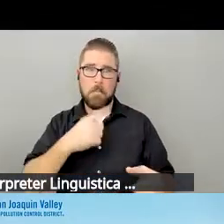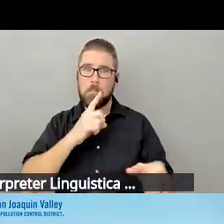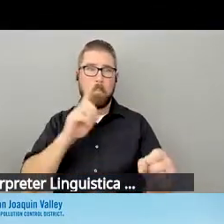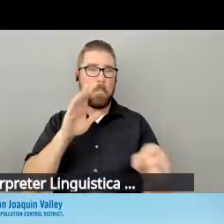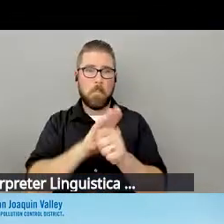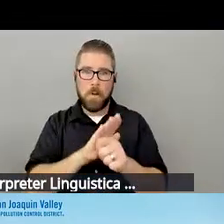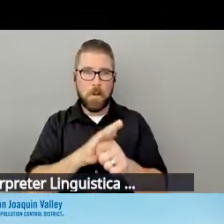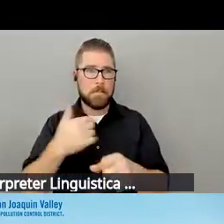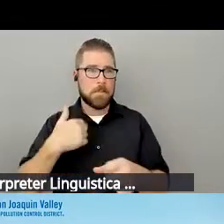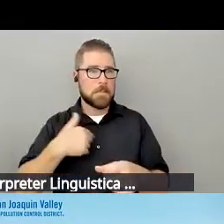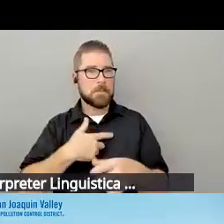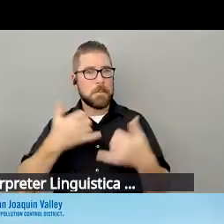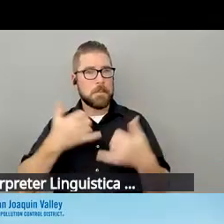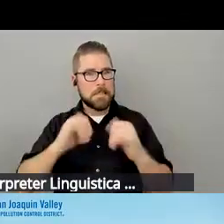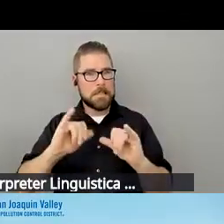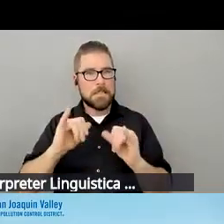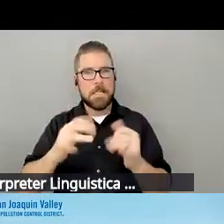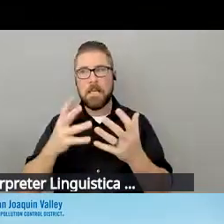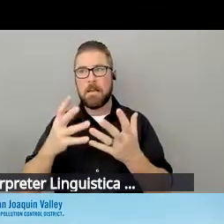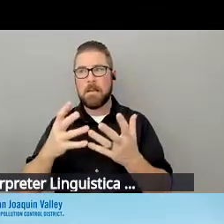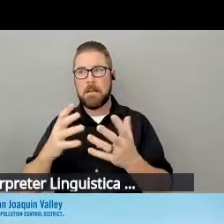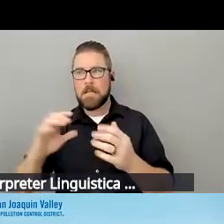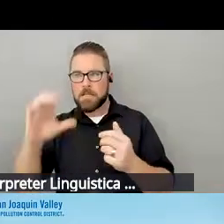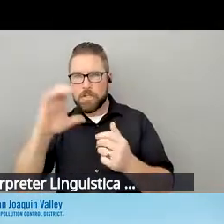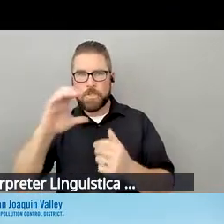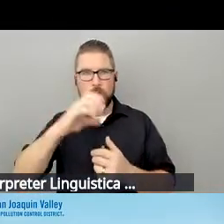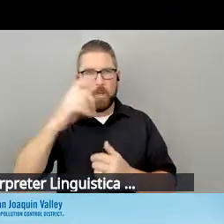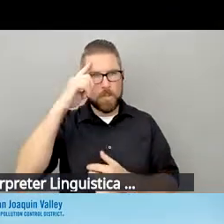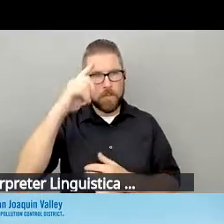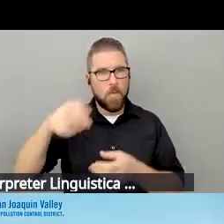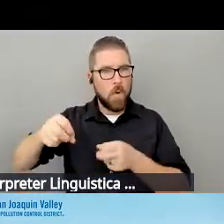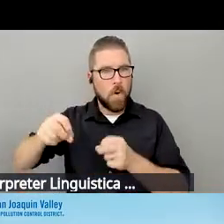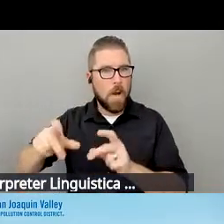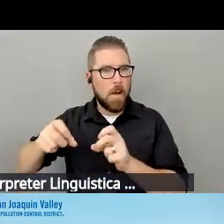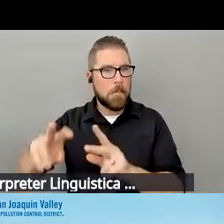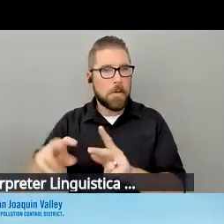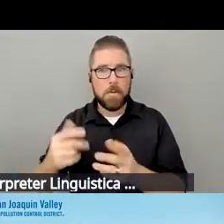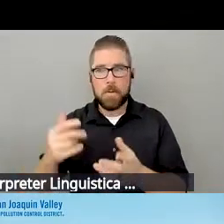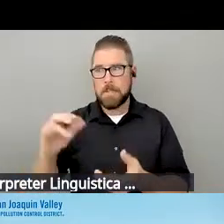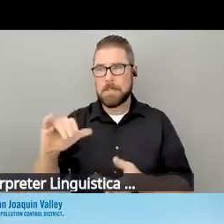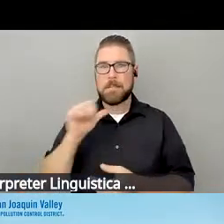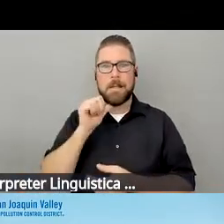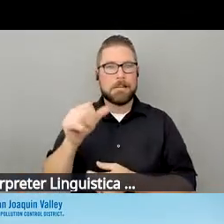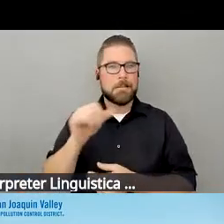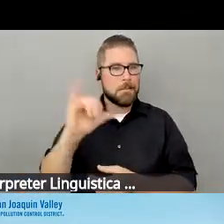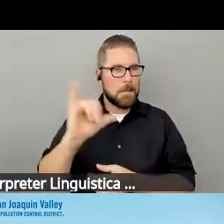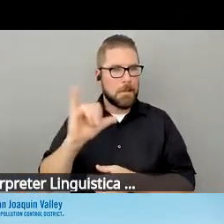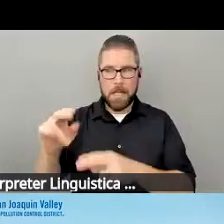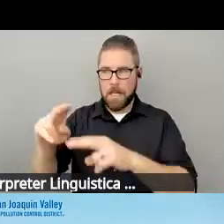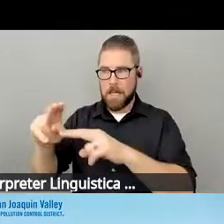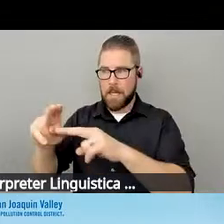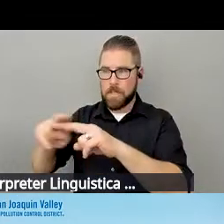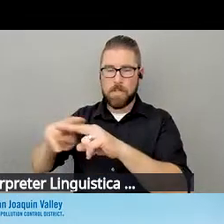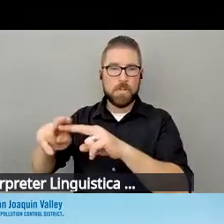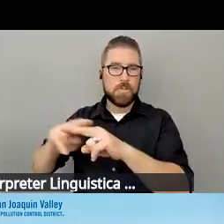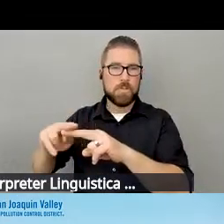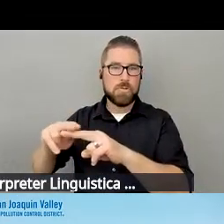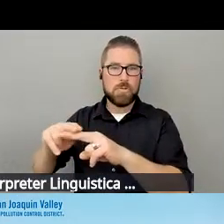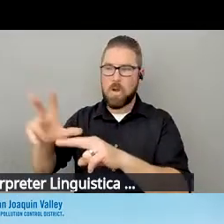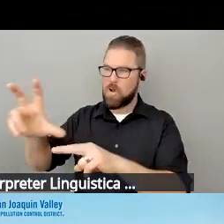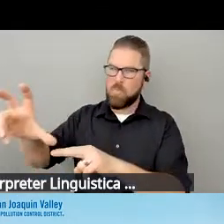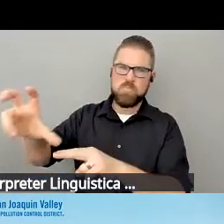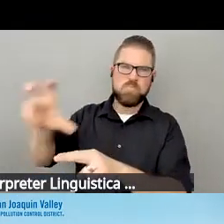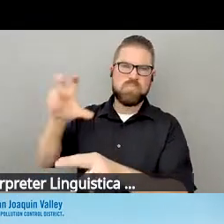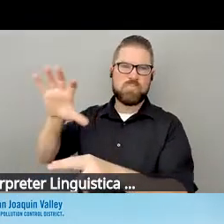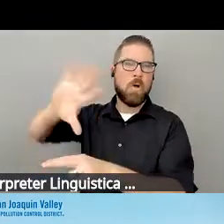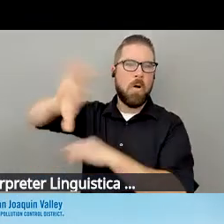opportunities with this measure. It's not like we move this funding and locomotives won't happen. We still have a good chunk of funding in the SERP allocated to this